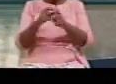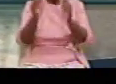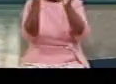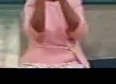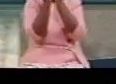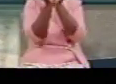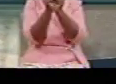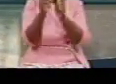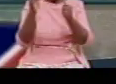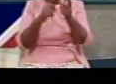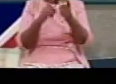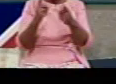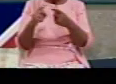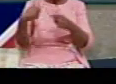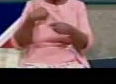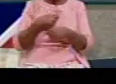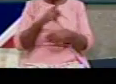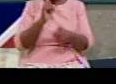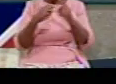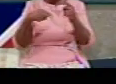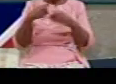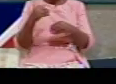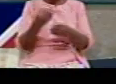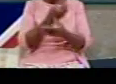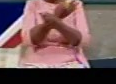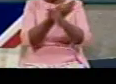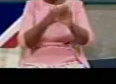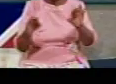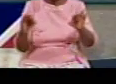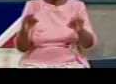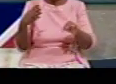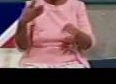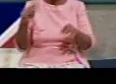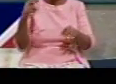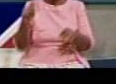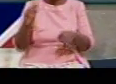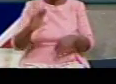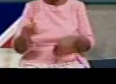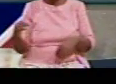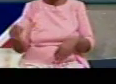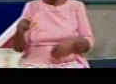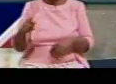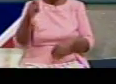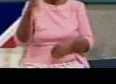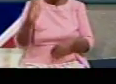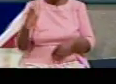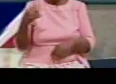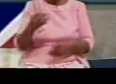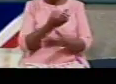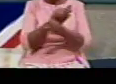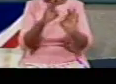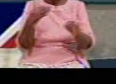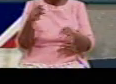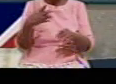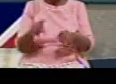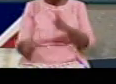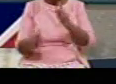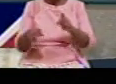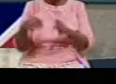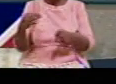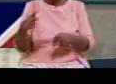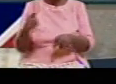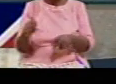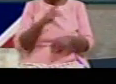the freedom of the children of God, the freedom of the citizens of the kingdom,